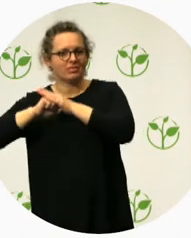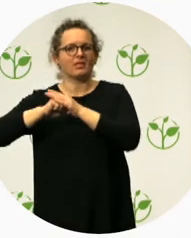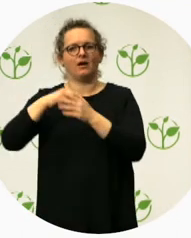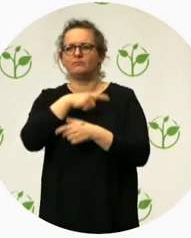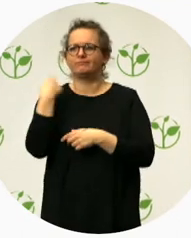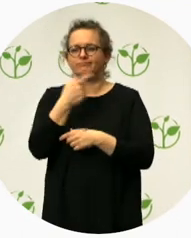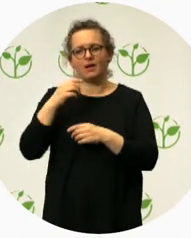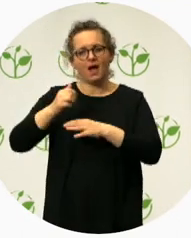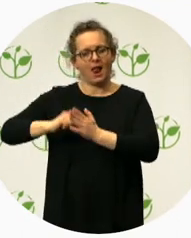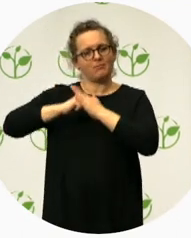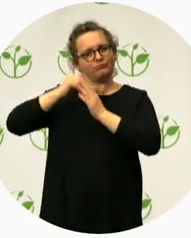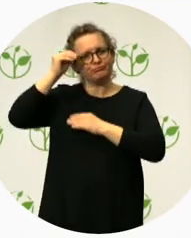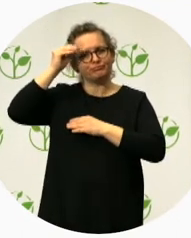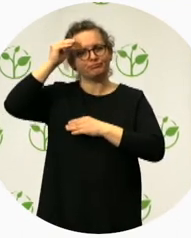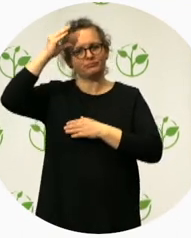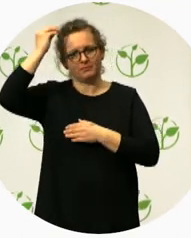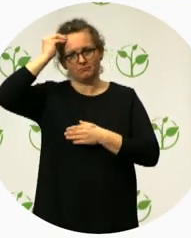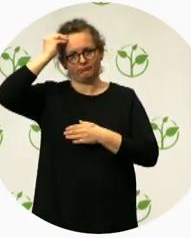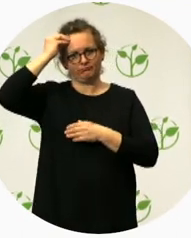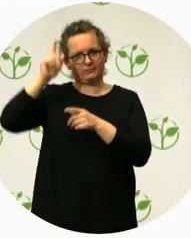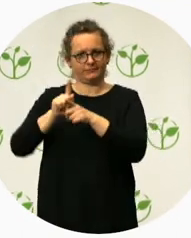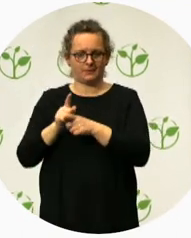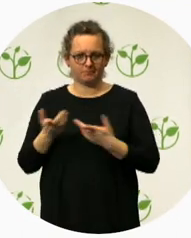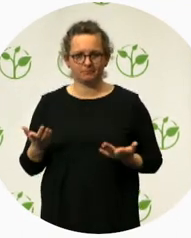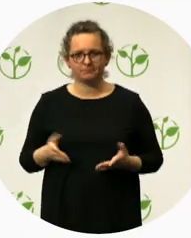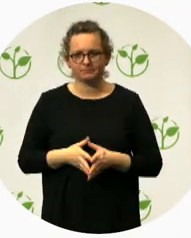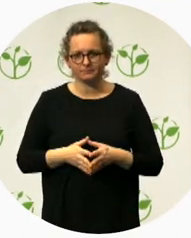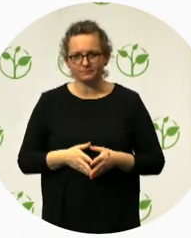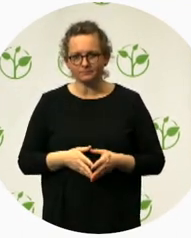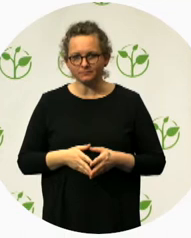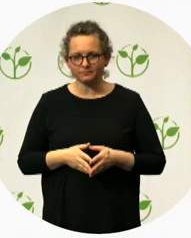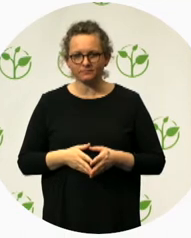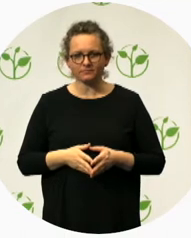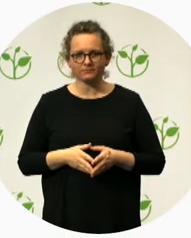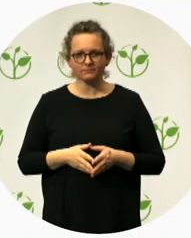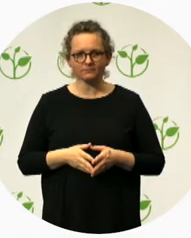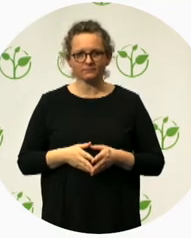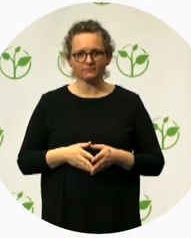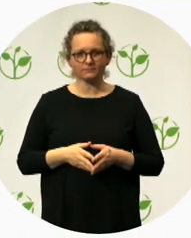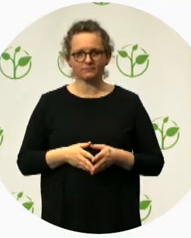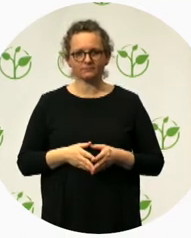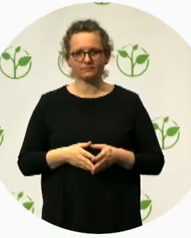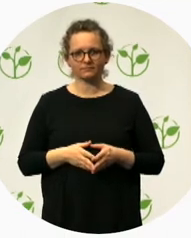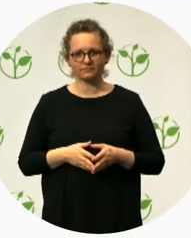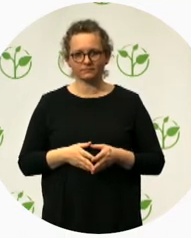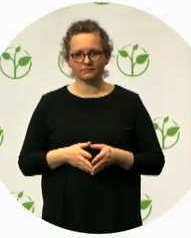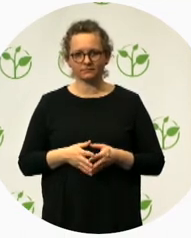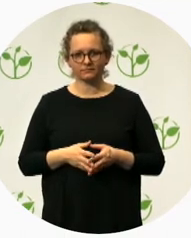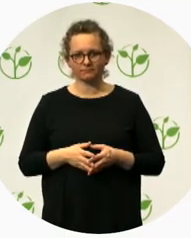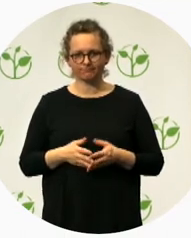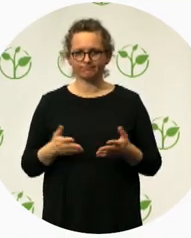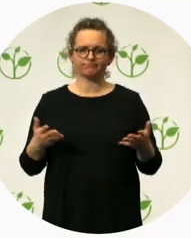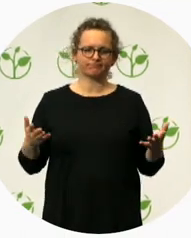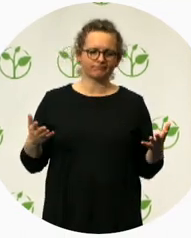of thinking about a collective overcome. So if you really want